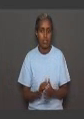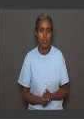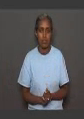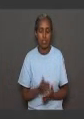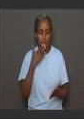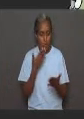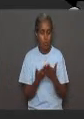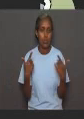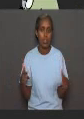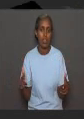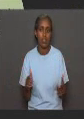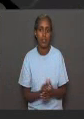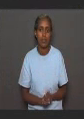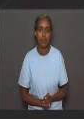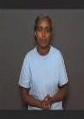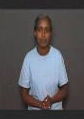luck.